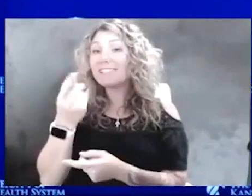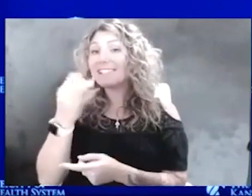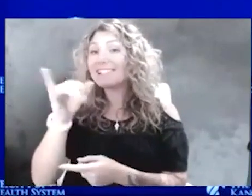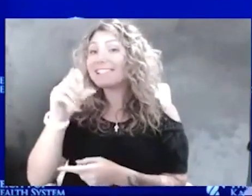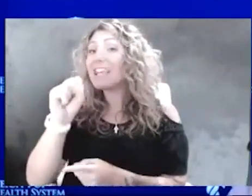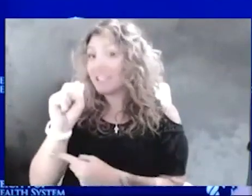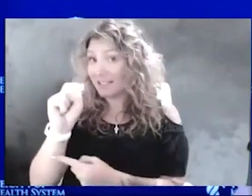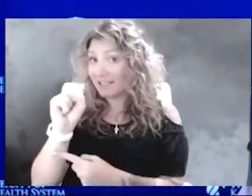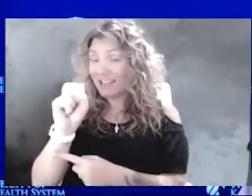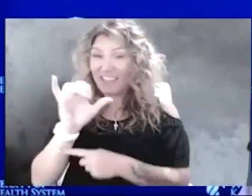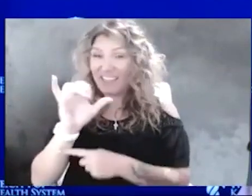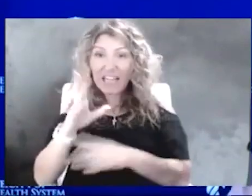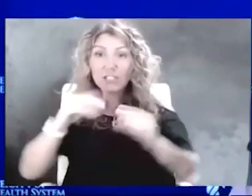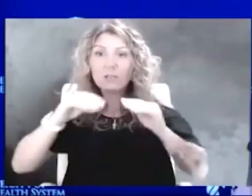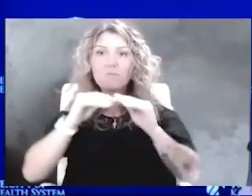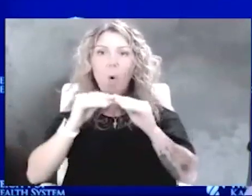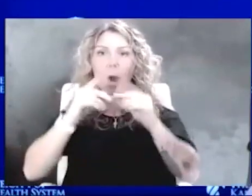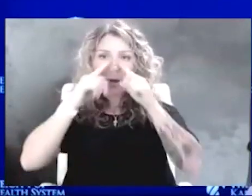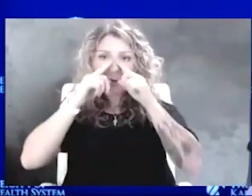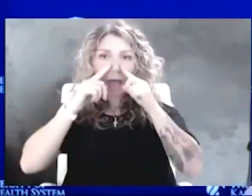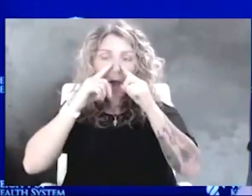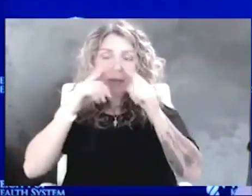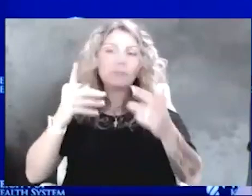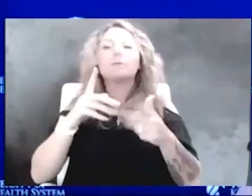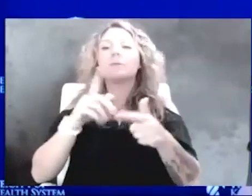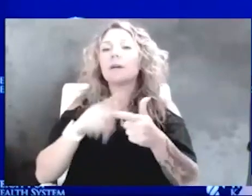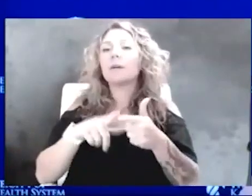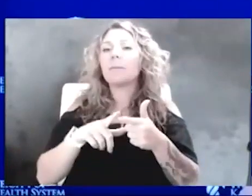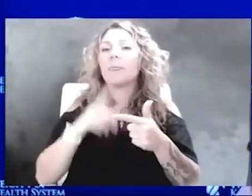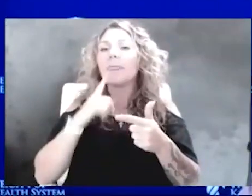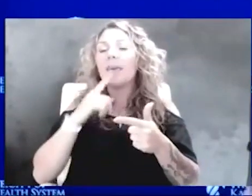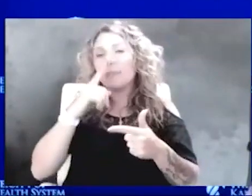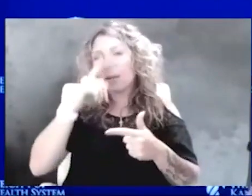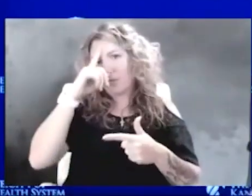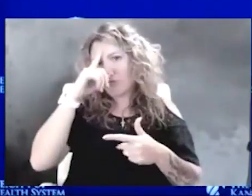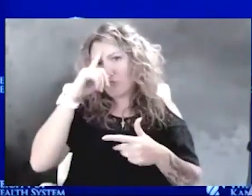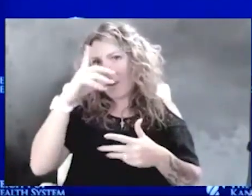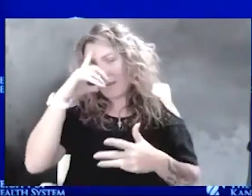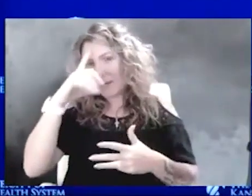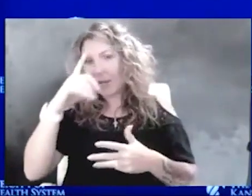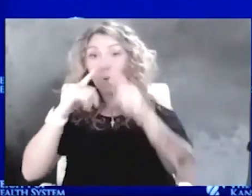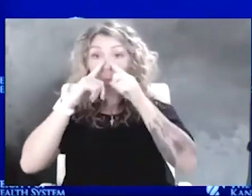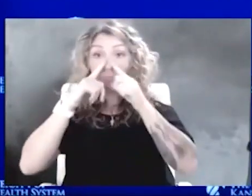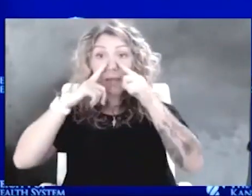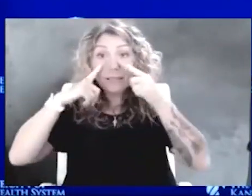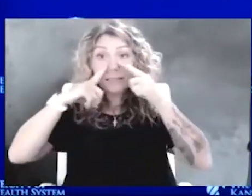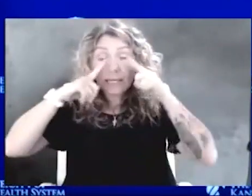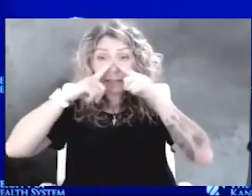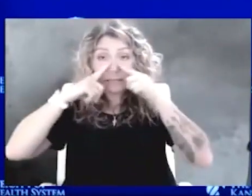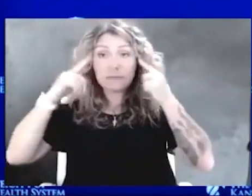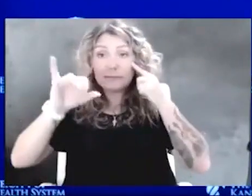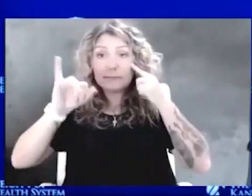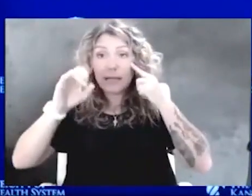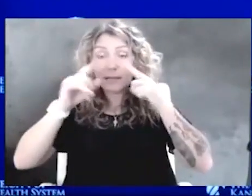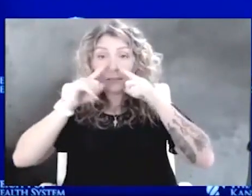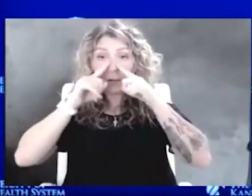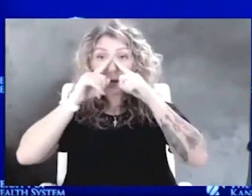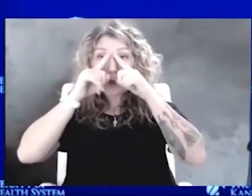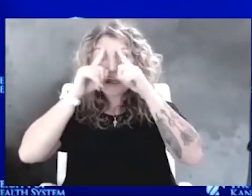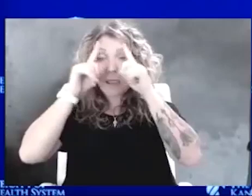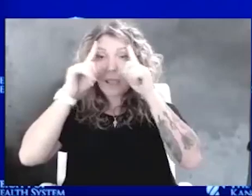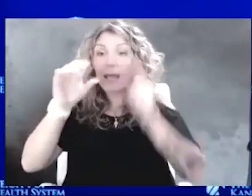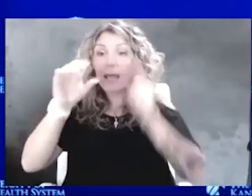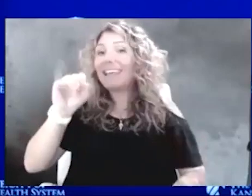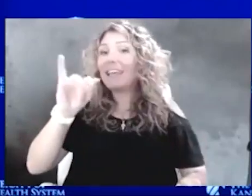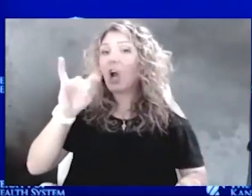in the sinus area. And then the brain, the sinuses in your brain, by the way. Yep. And then the Guillain-Barré syndrome. And what they